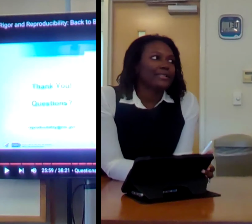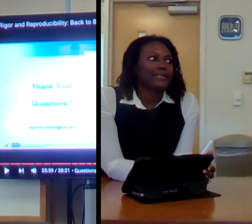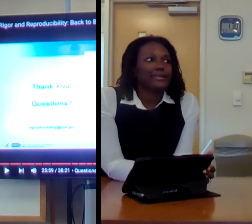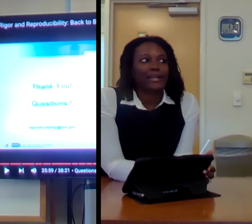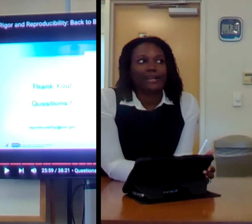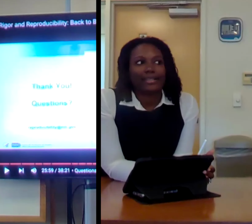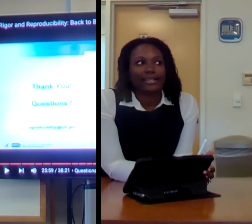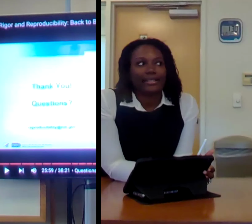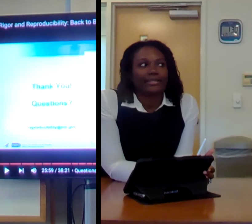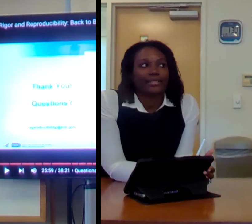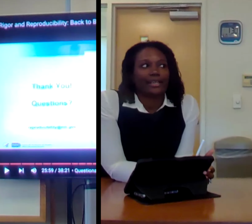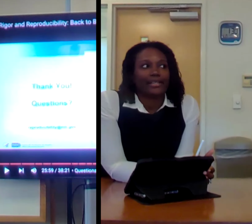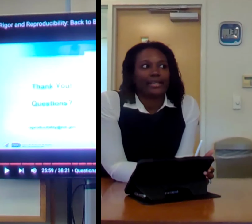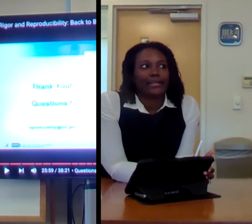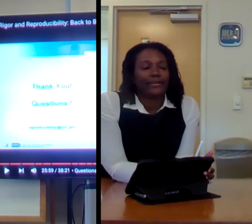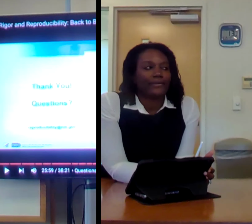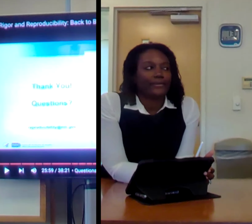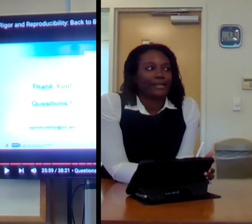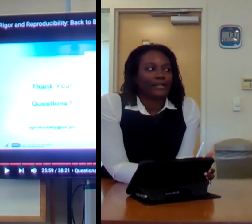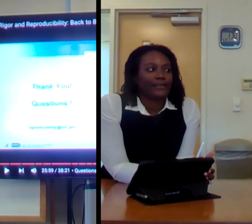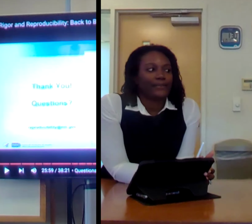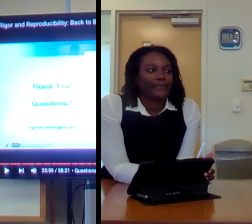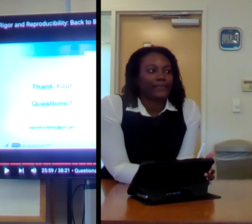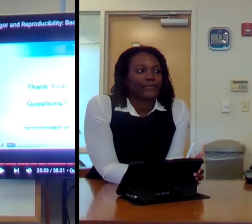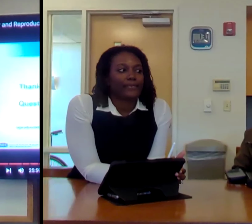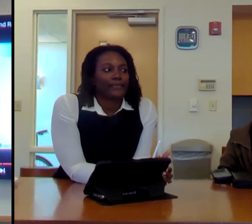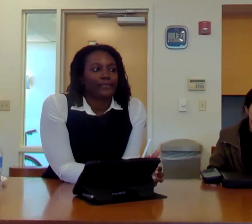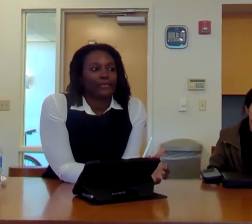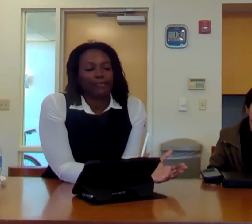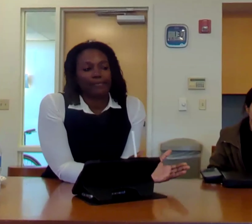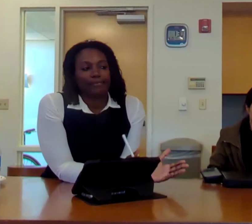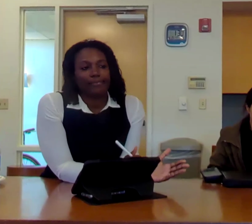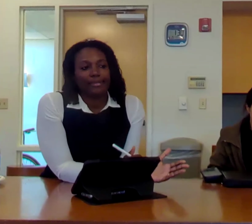kind of also goes to bioethics and how